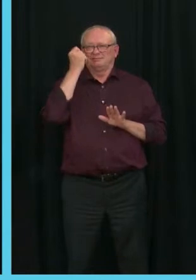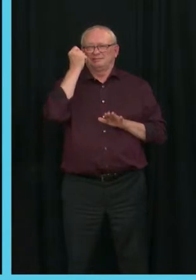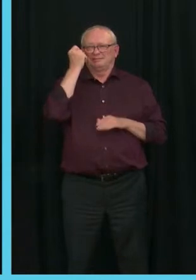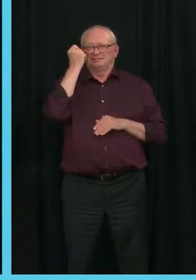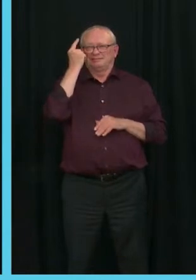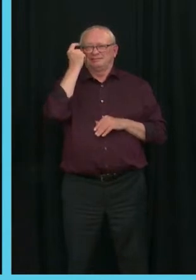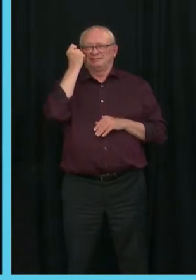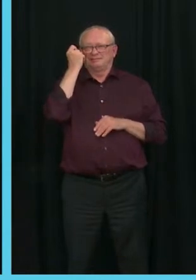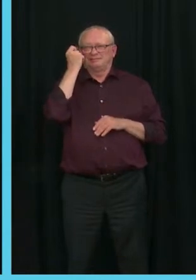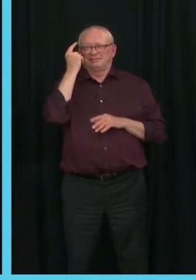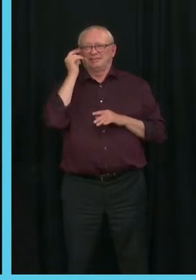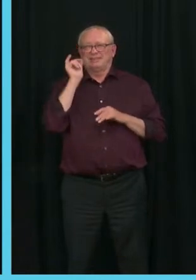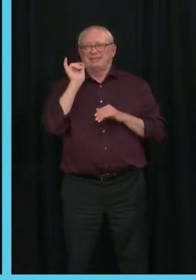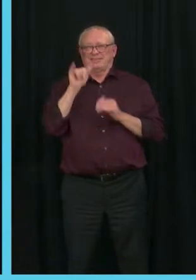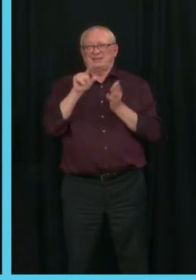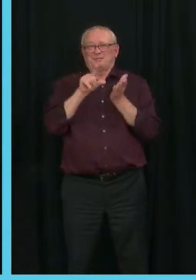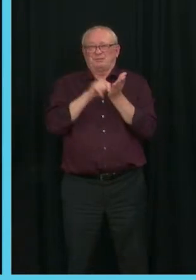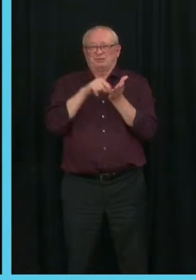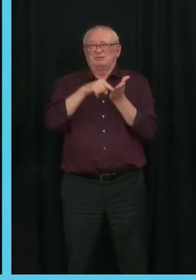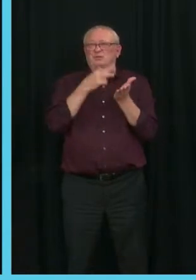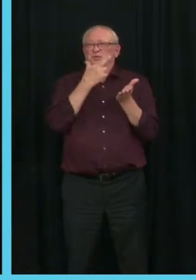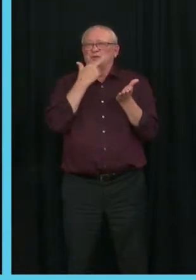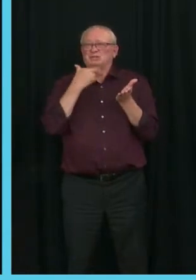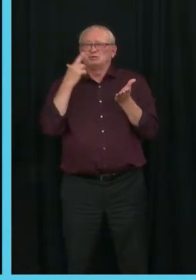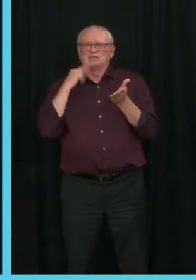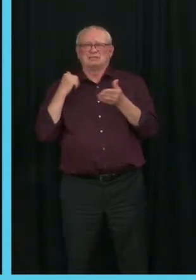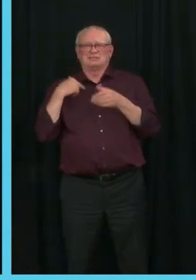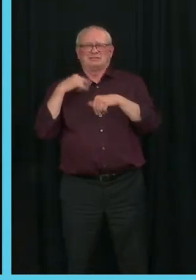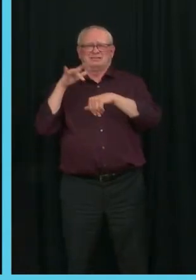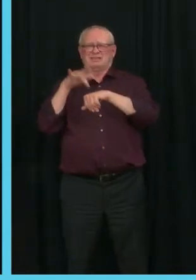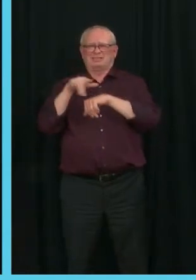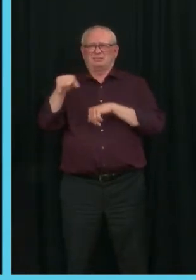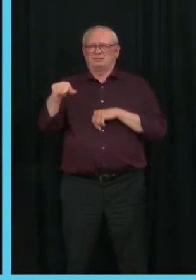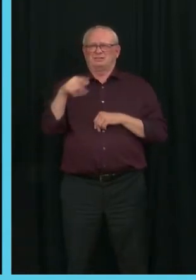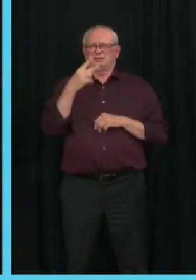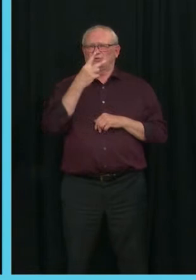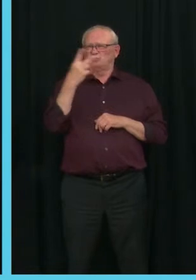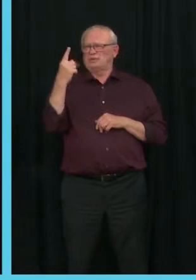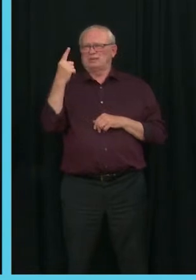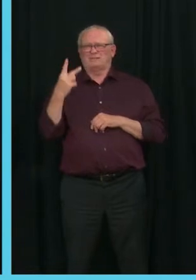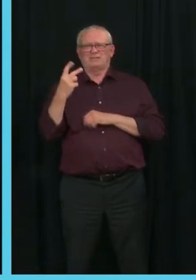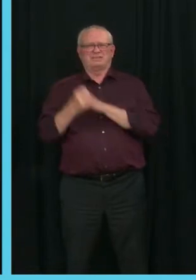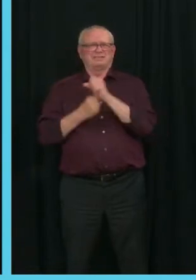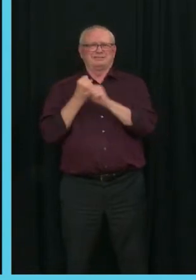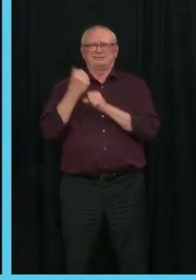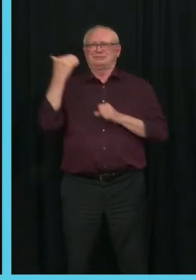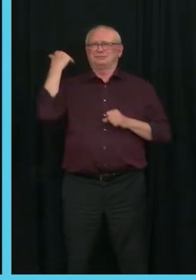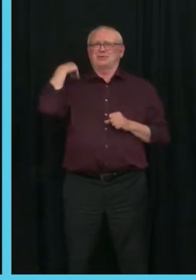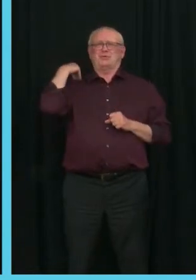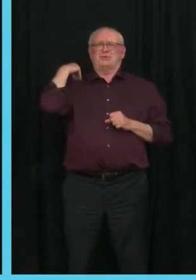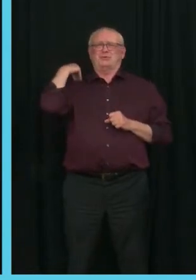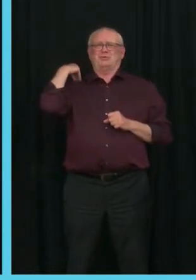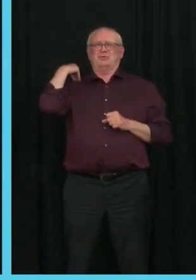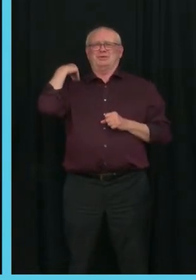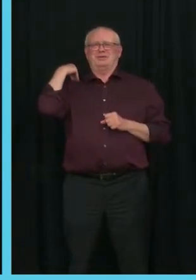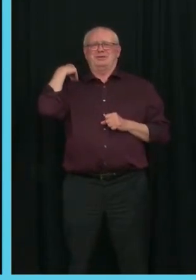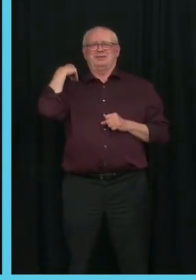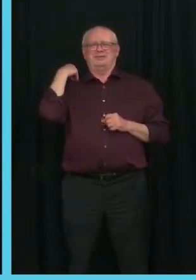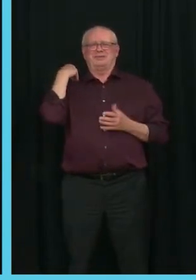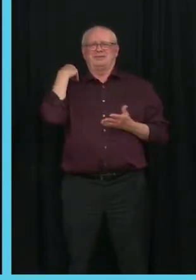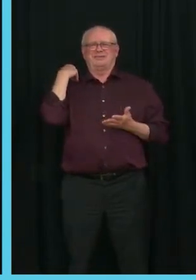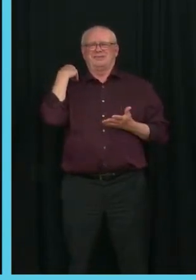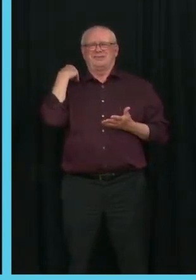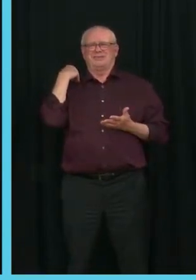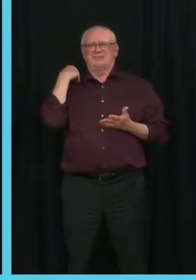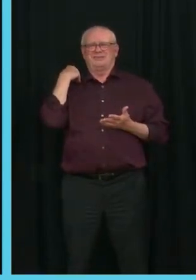ever visited twice in my life. I think once was 2.5 years ago when I was Leader of the Opposition, and the last time was with